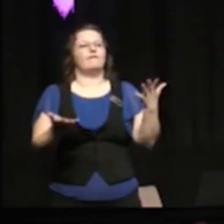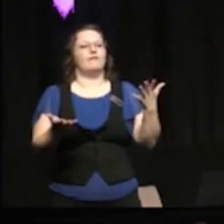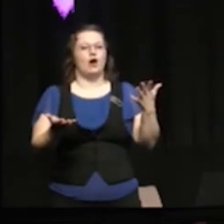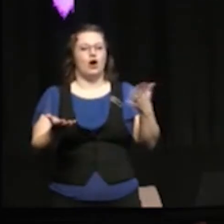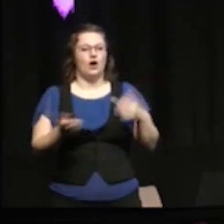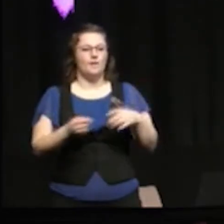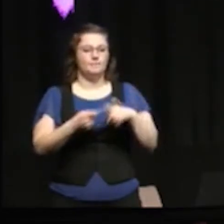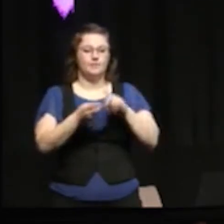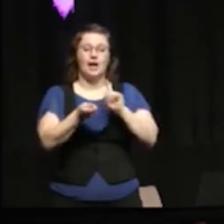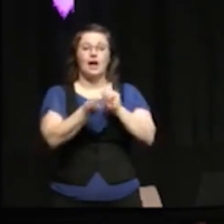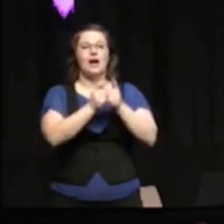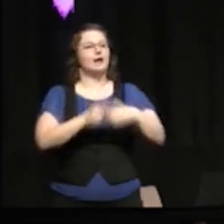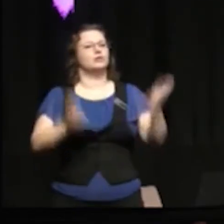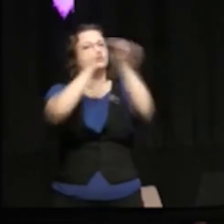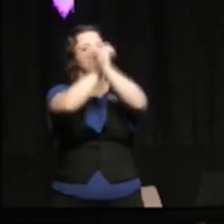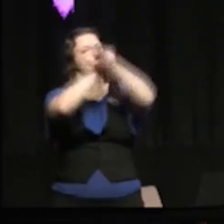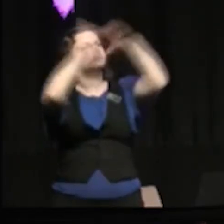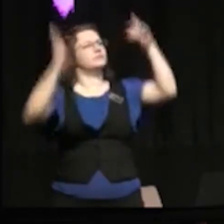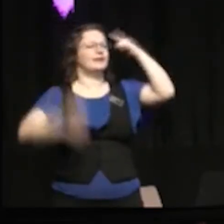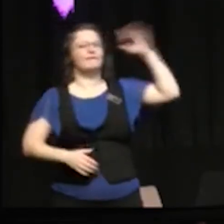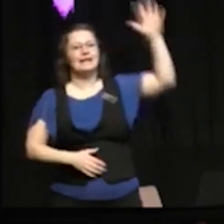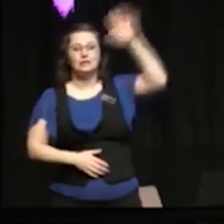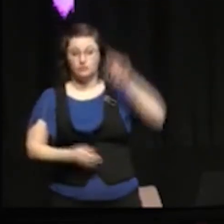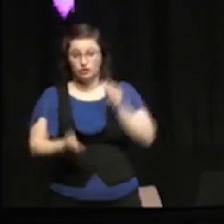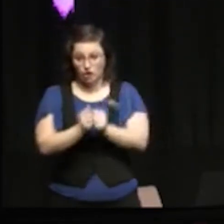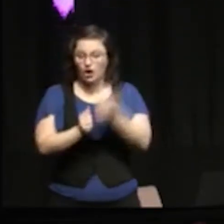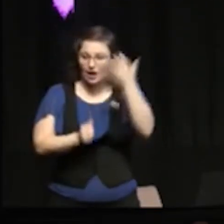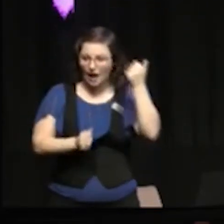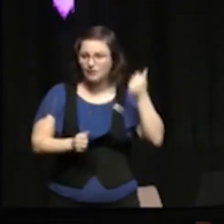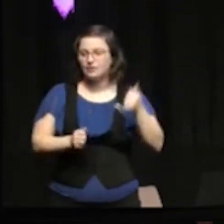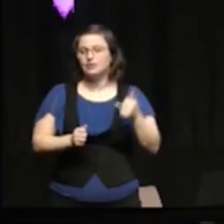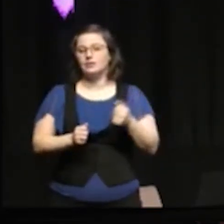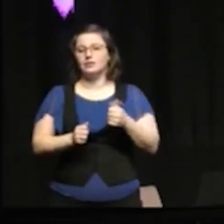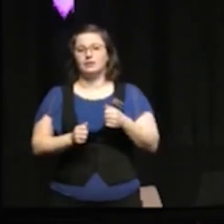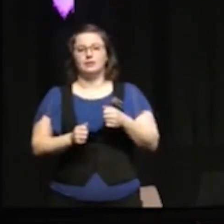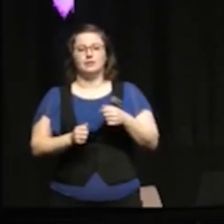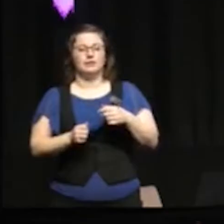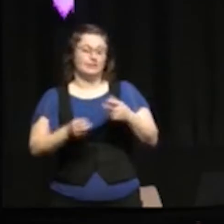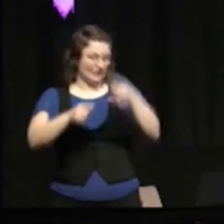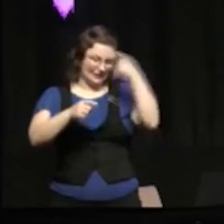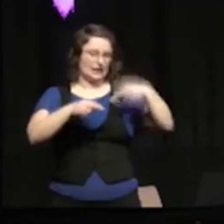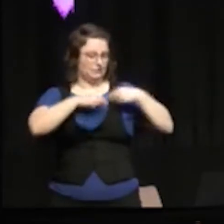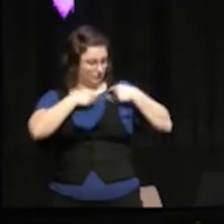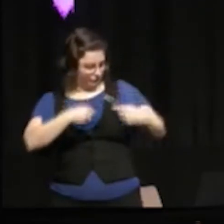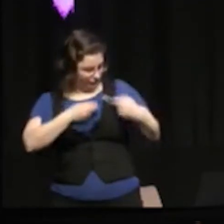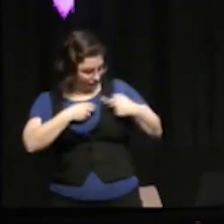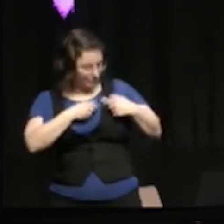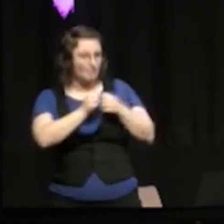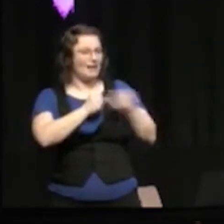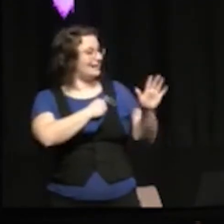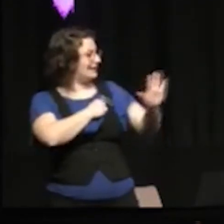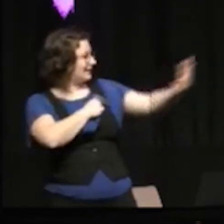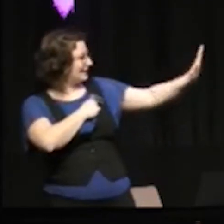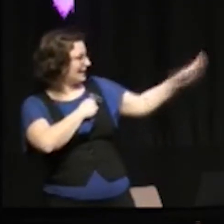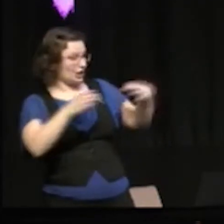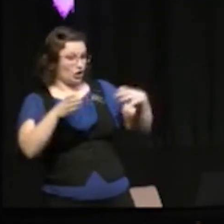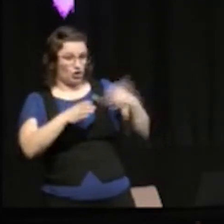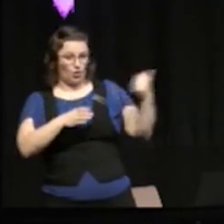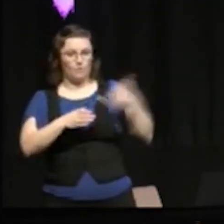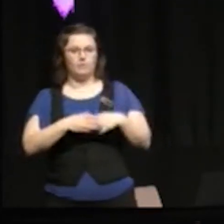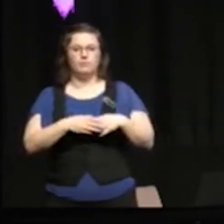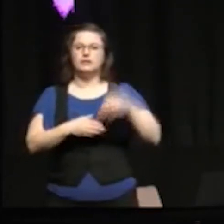Because not all of us have that. What would it be? It can be an existential thing, of course, and that's normally something we